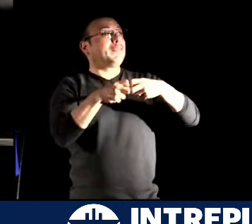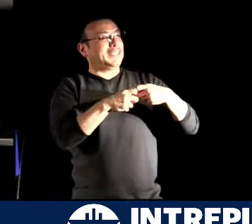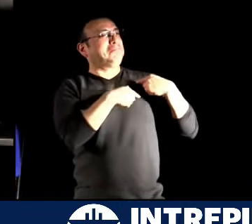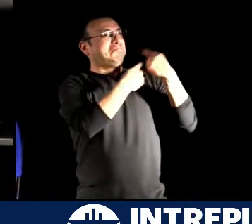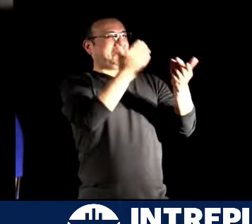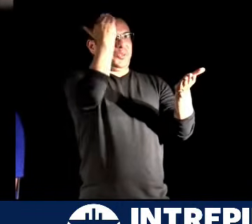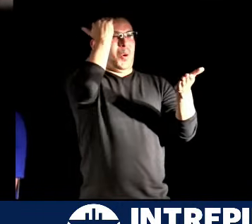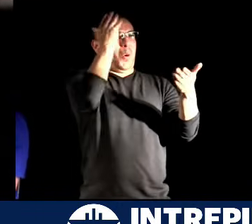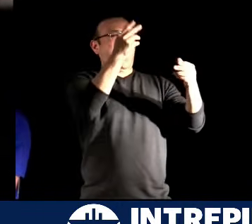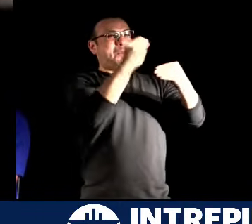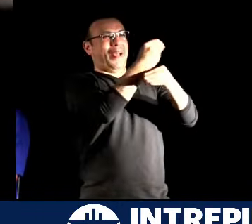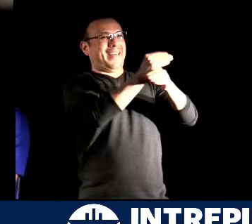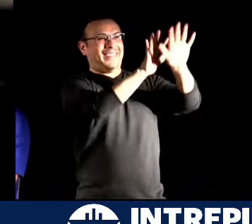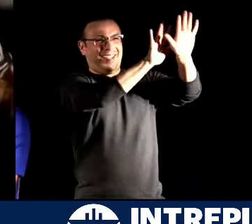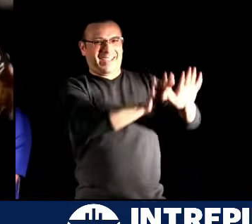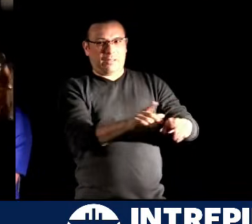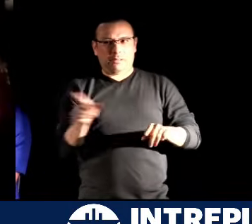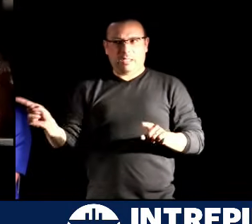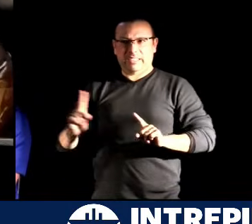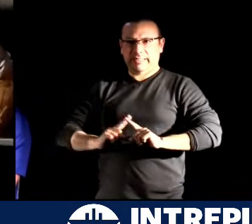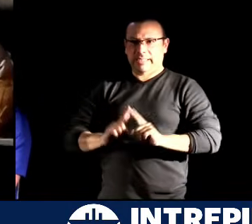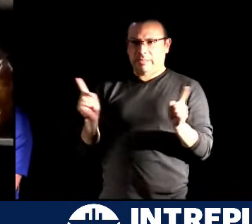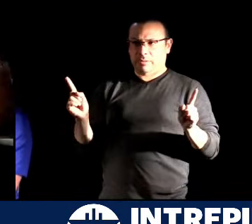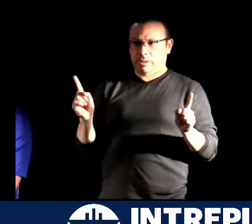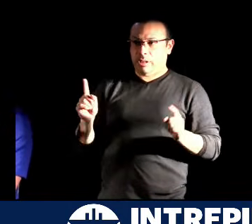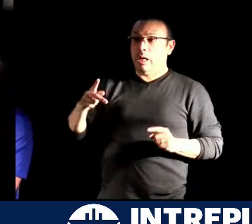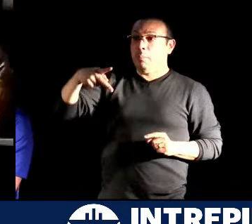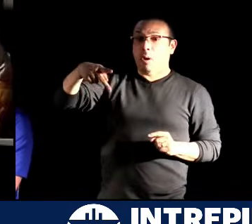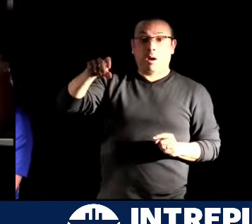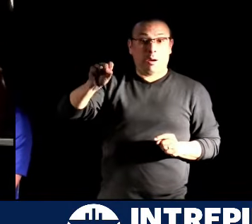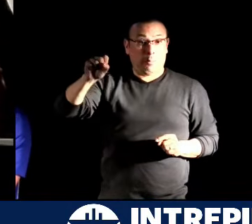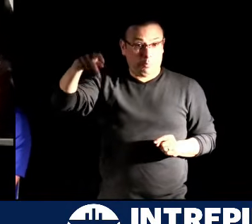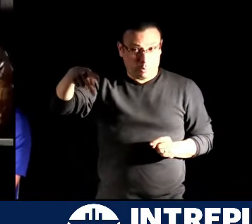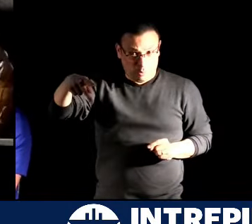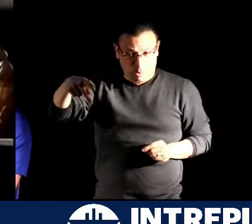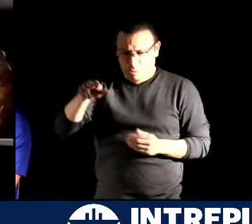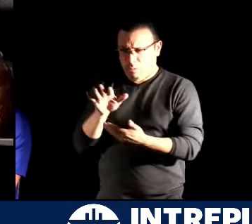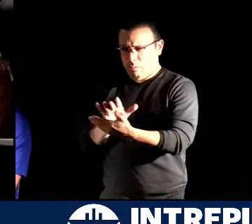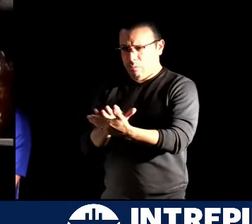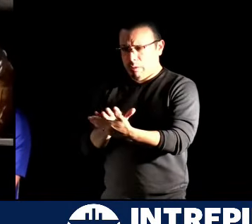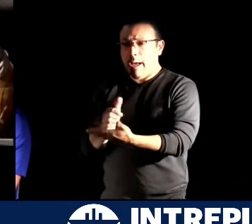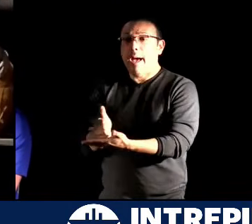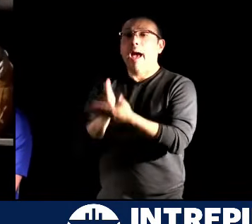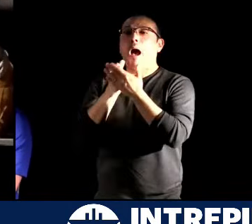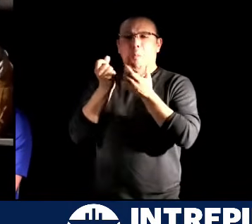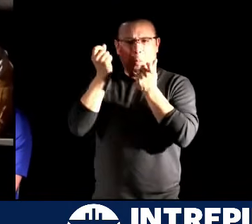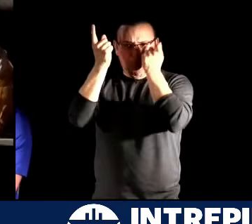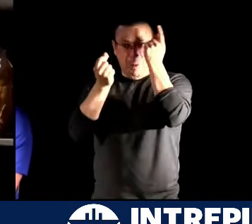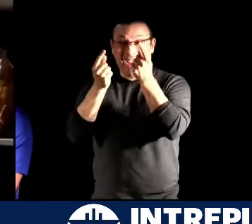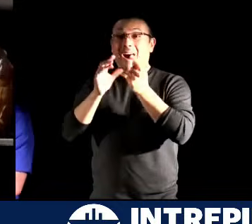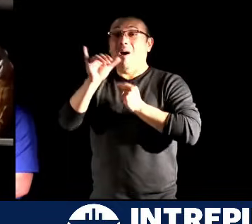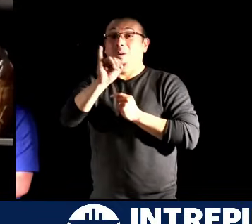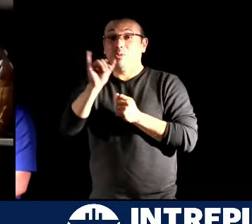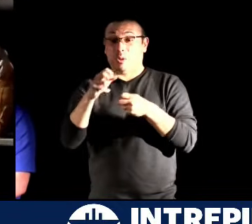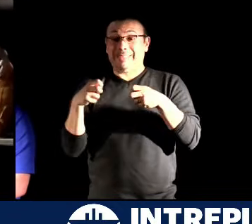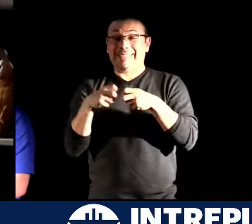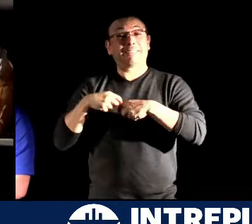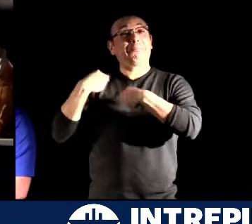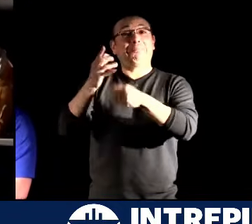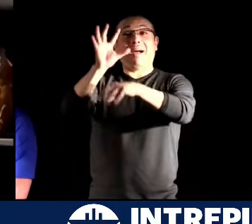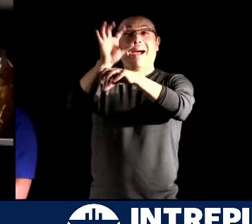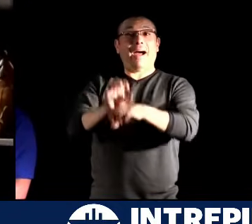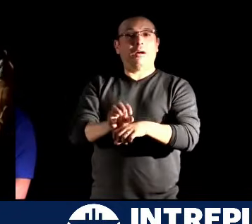years. So Parker Solar Probe is not only helping us to understand, it's also changing the physics for us. And